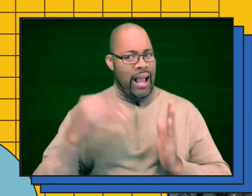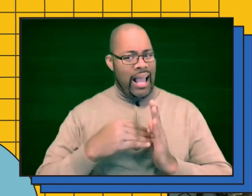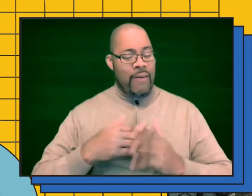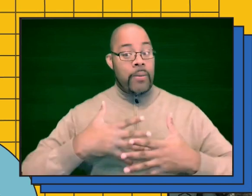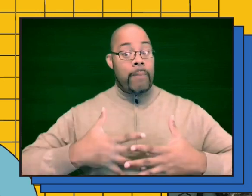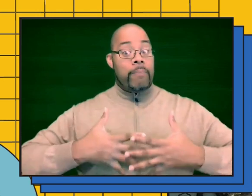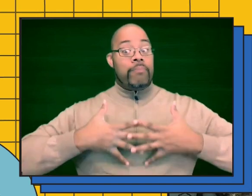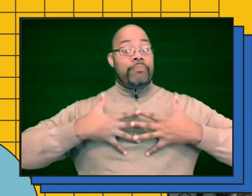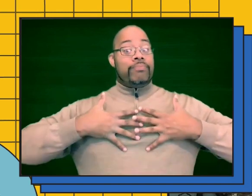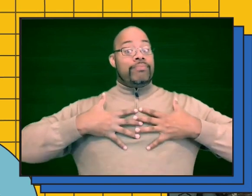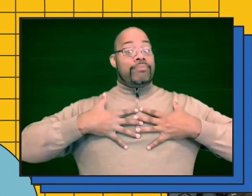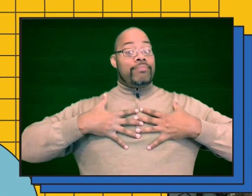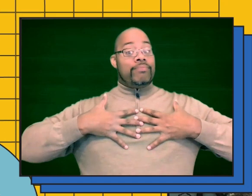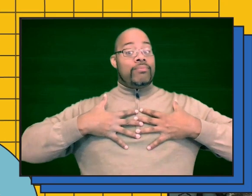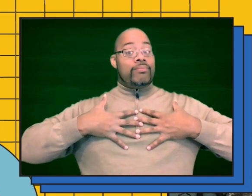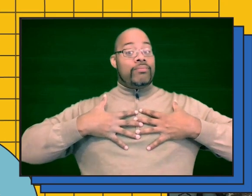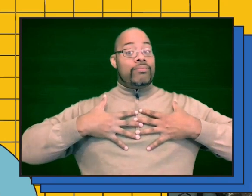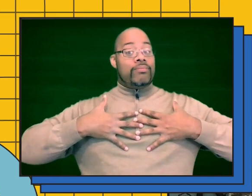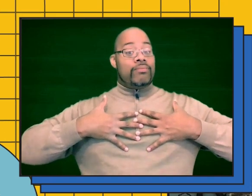One more time. Inhaling